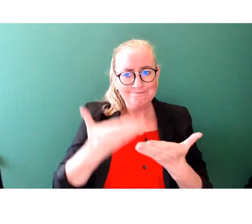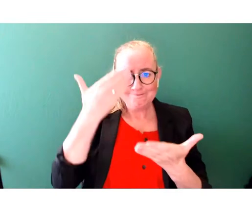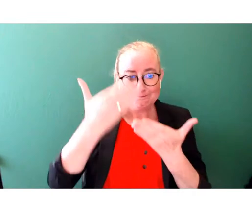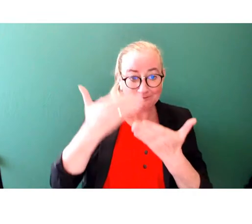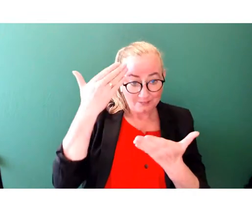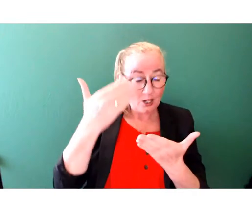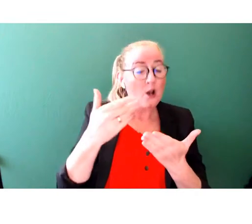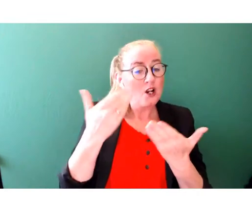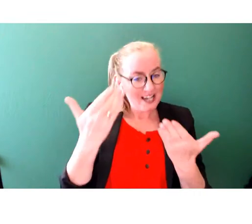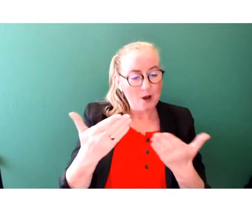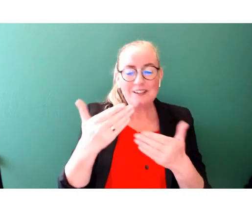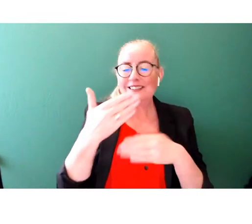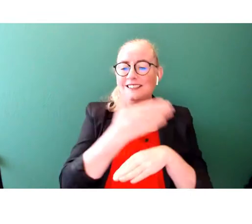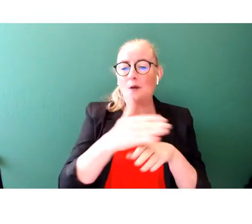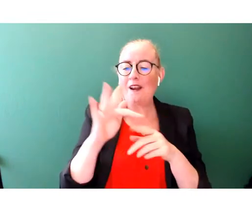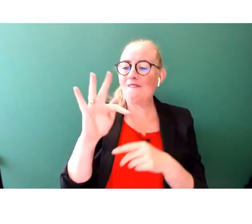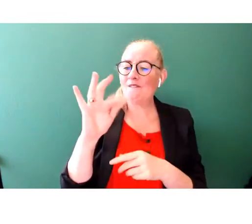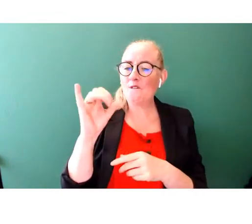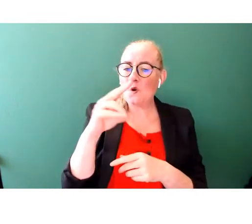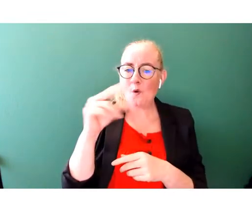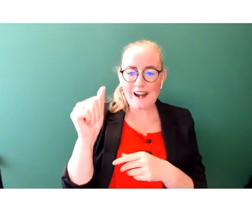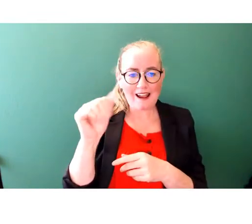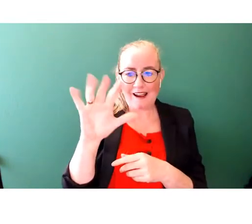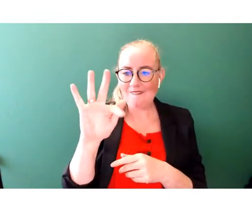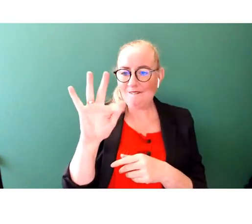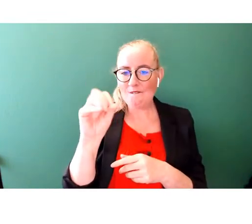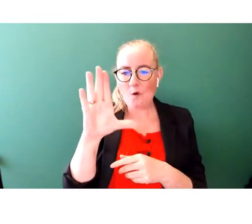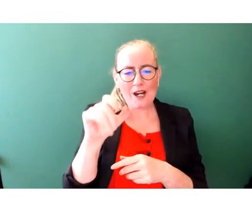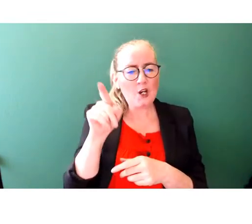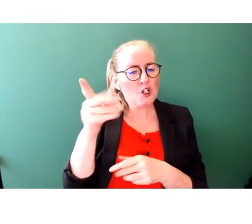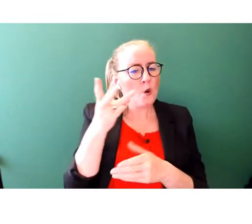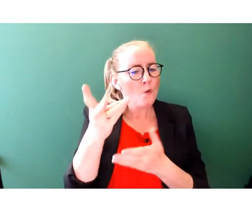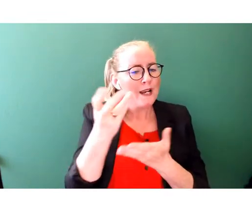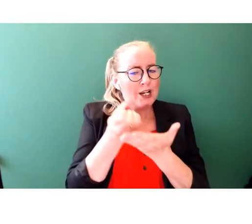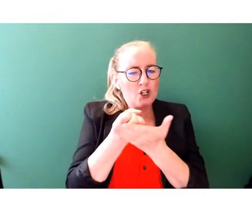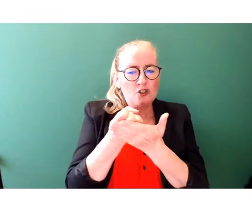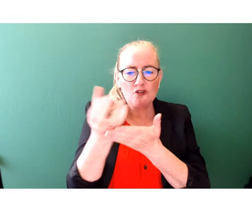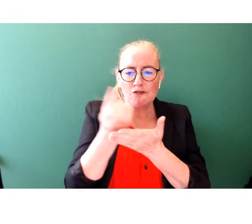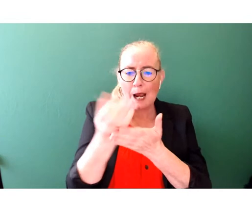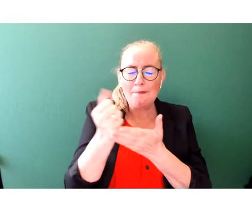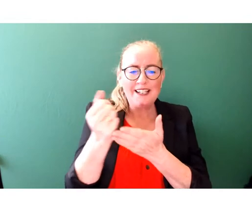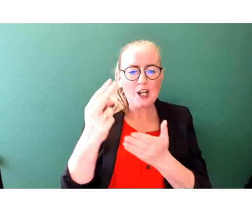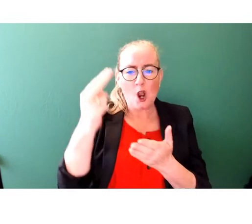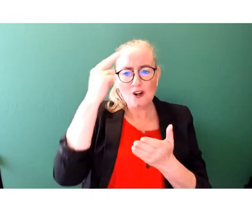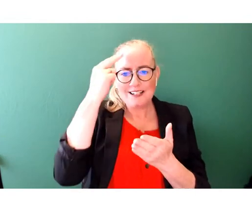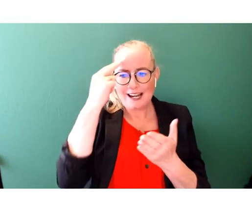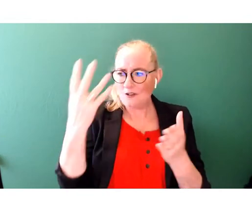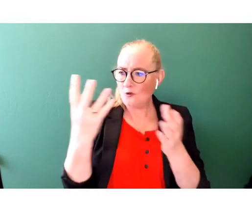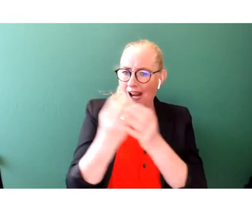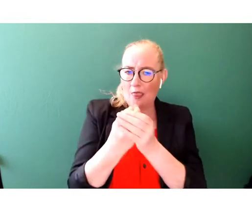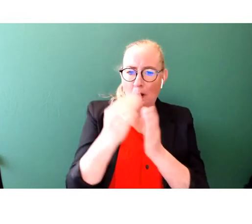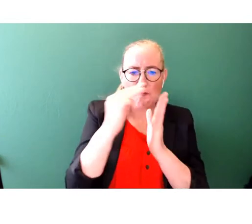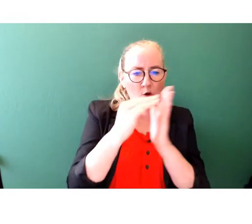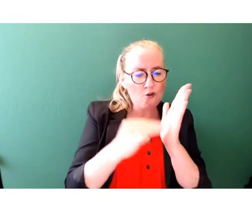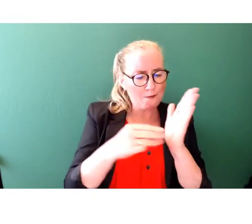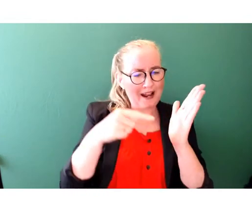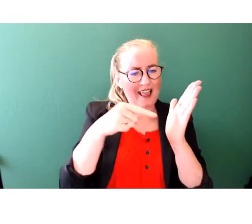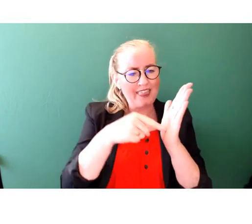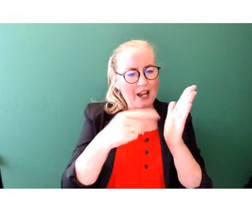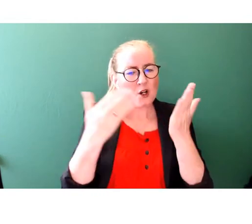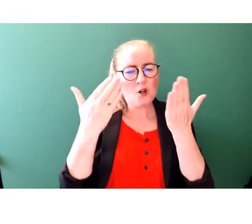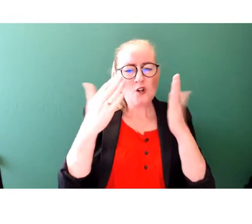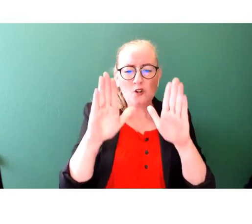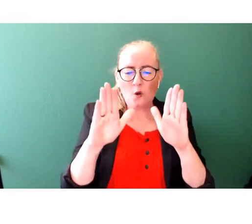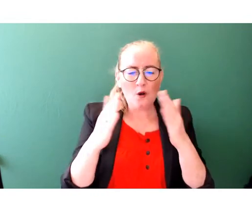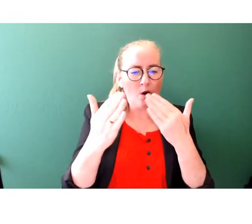with Fiona Foley, who's going to describe the Understand Together programme. And that's going to provide us with some context for